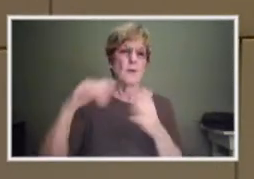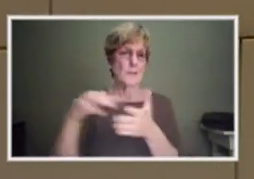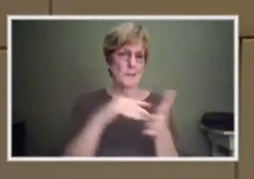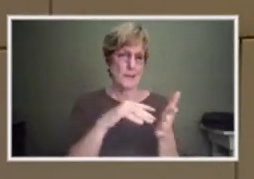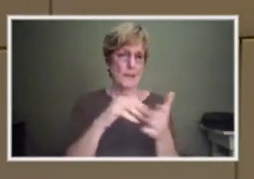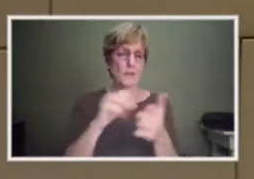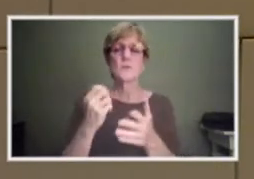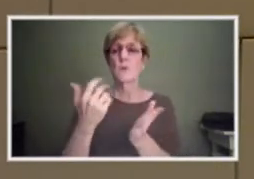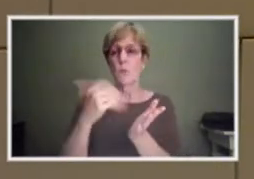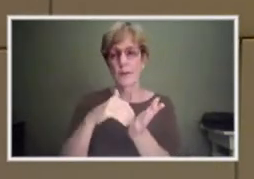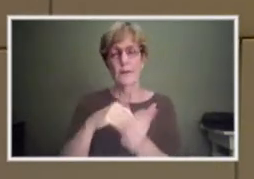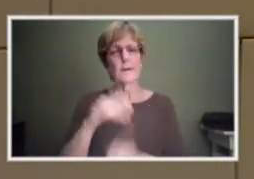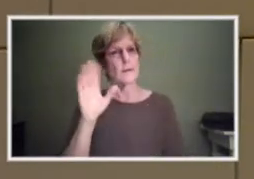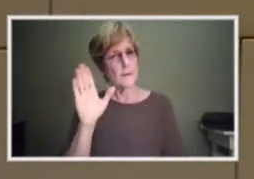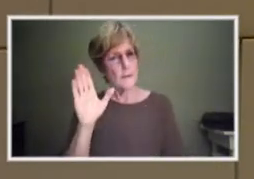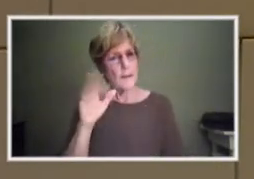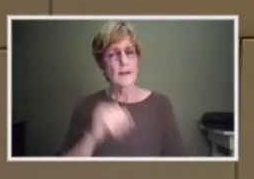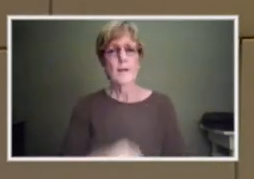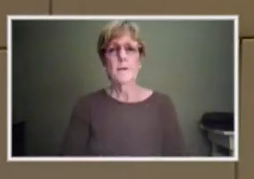want to reiterate